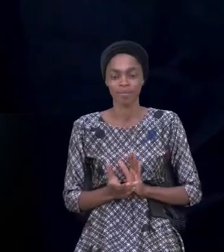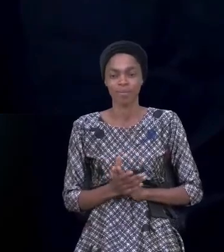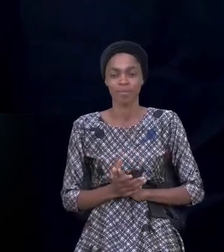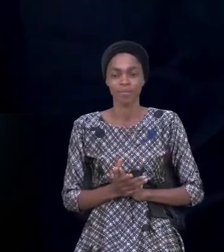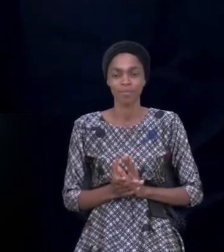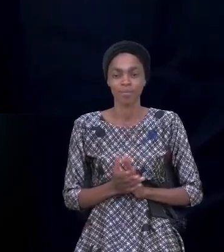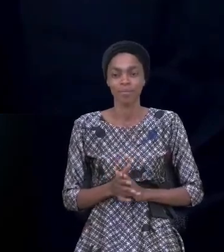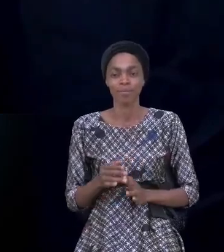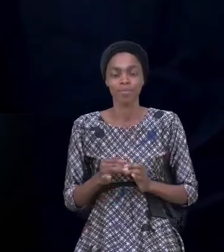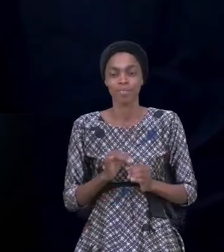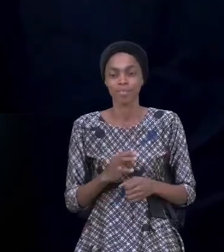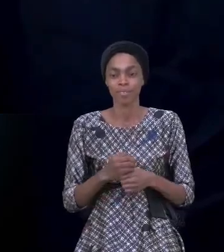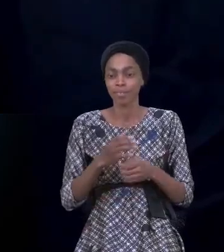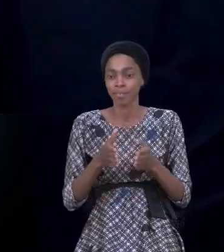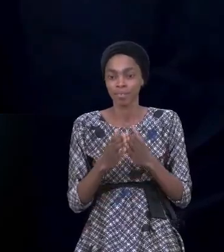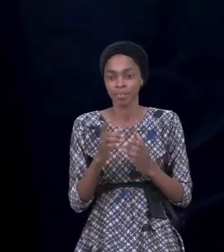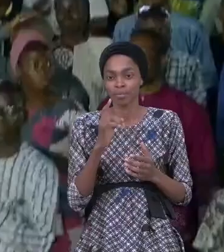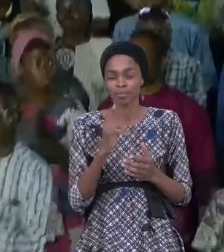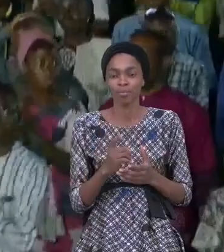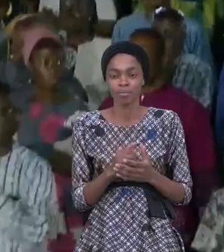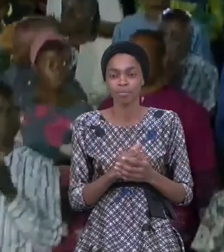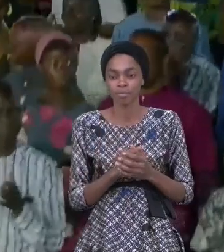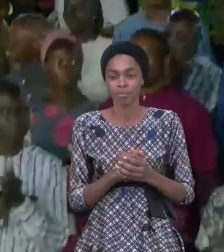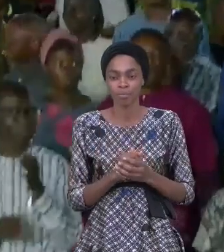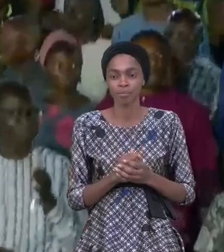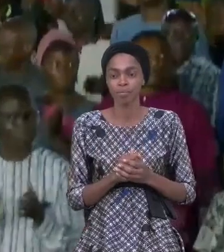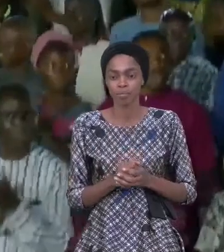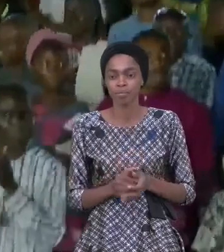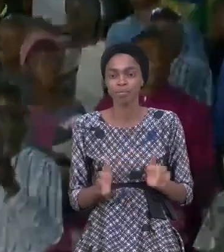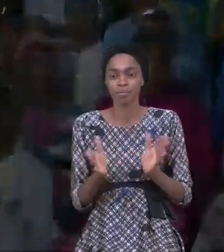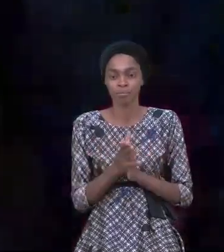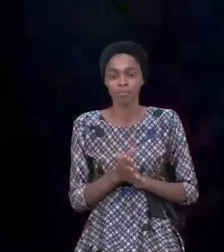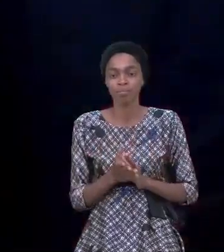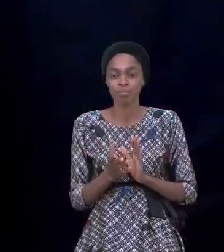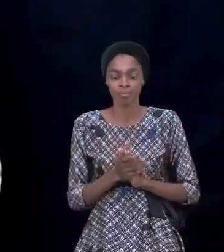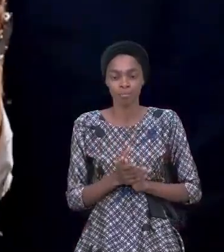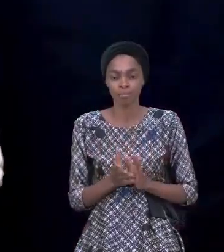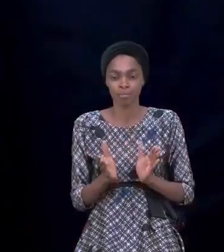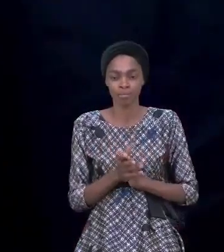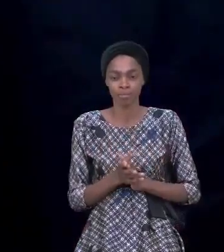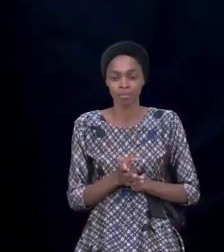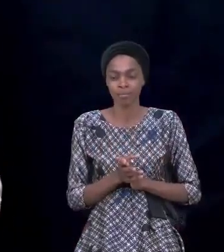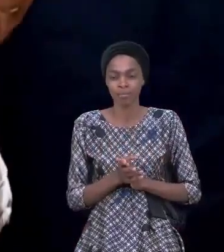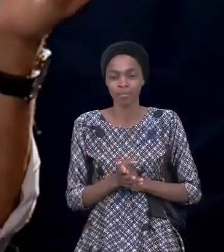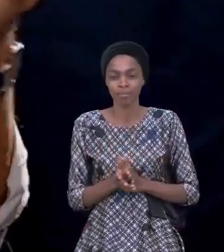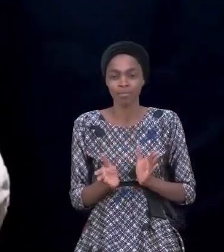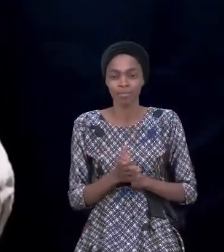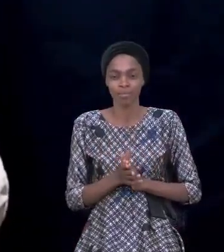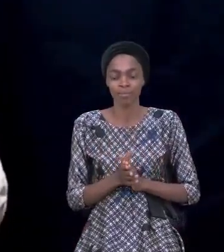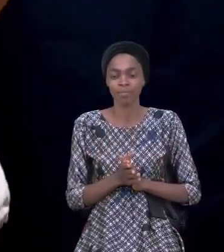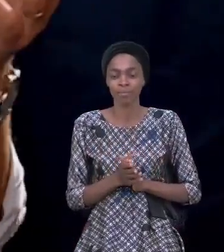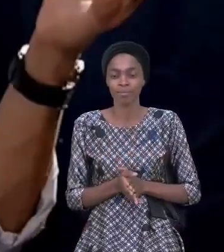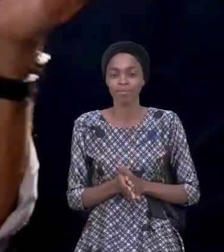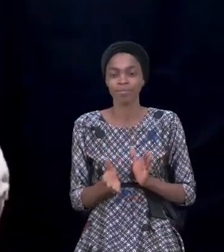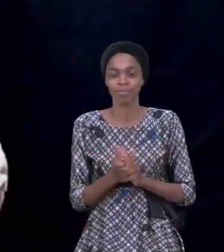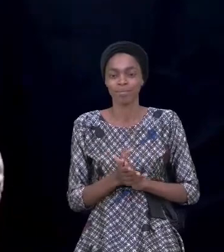I'm going to ask you to put your hands together with me. Like here. This will be so good. Let's just do that together. Put